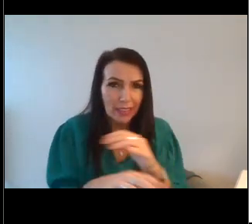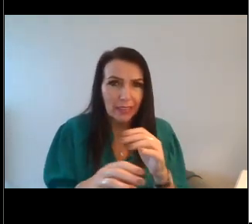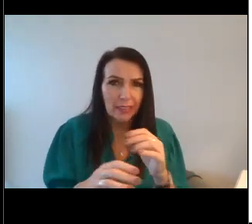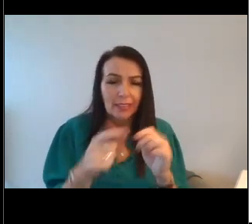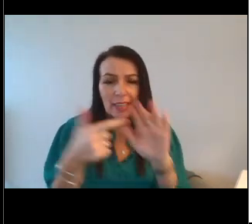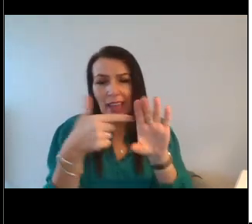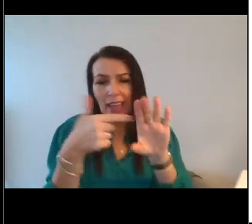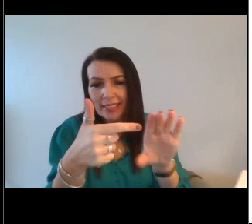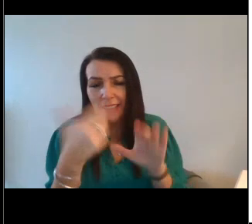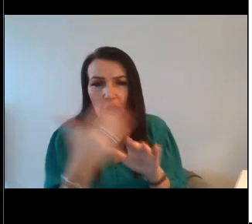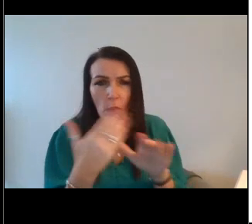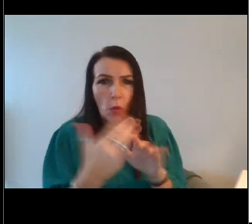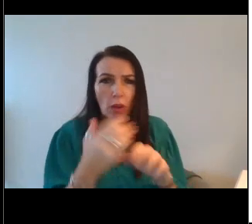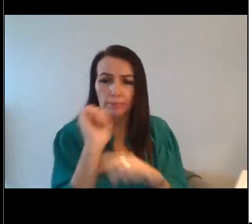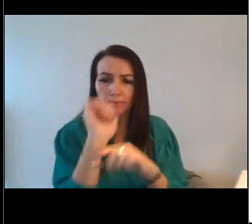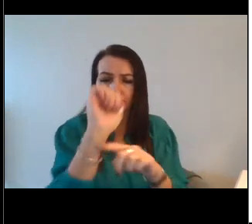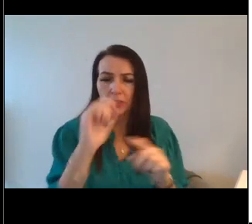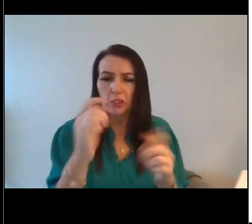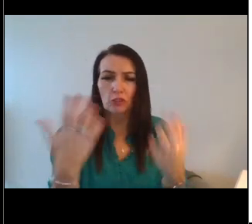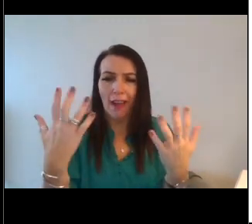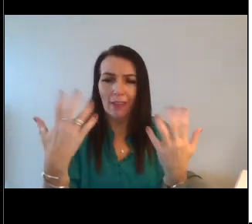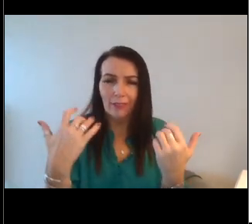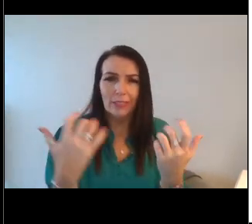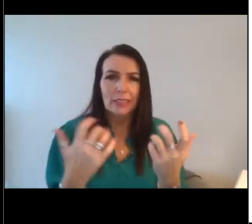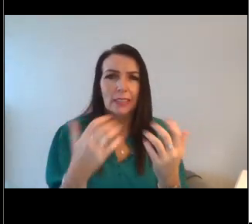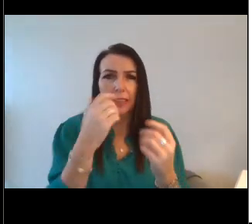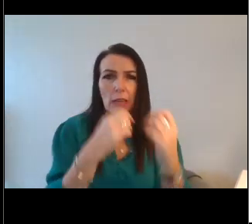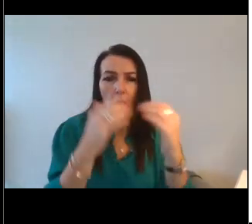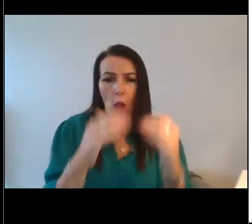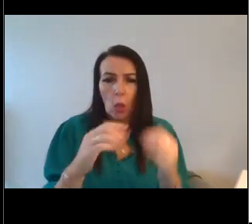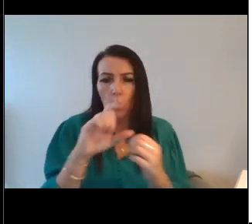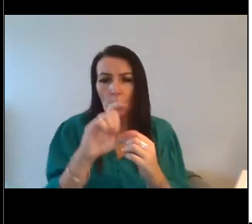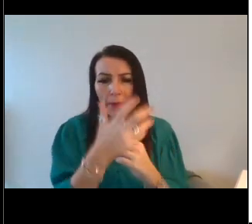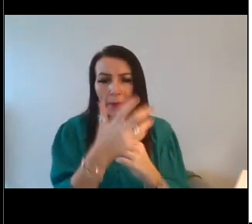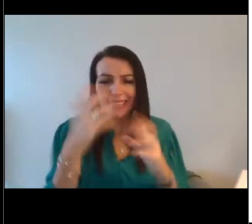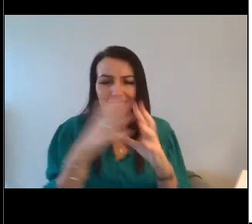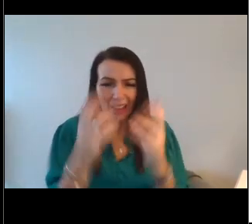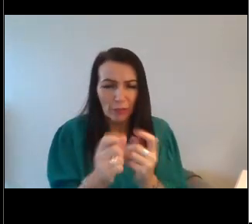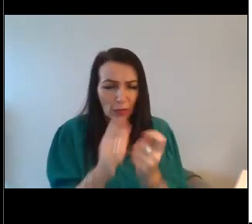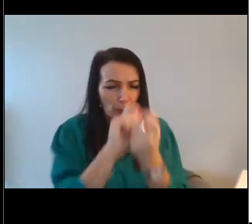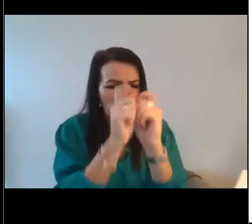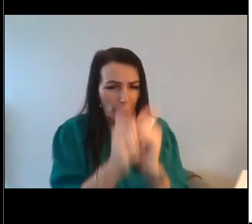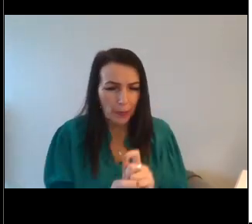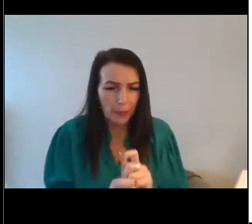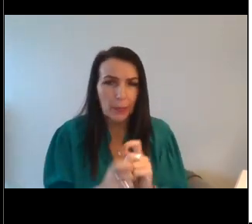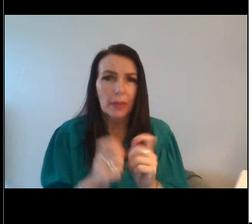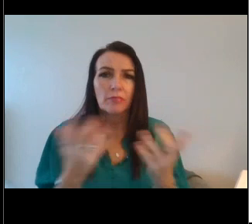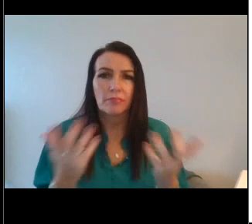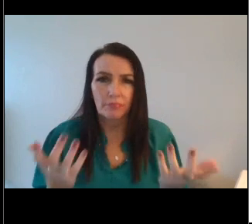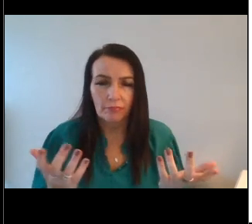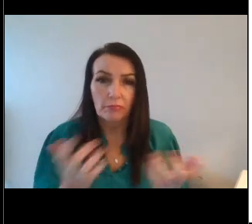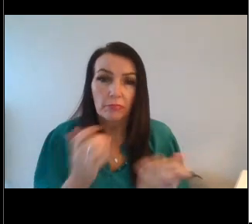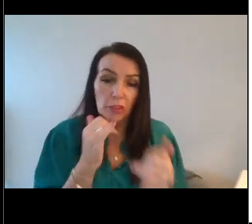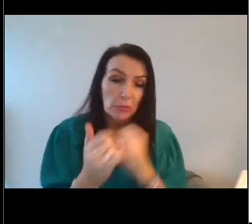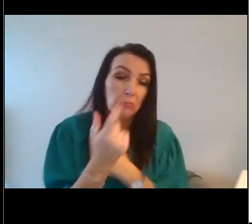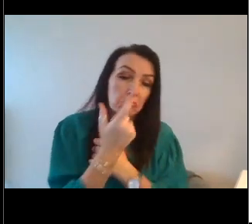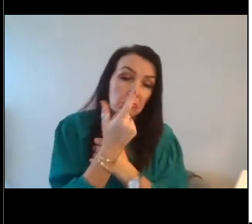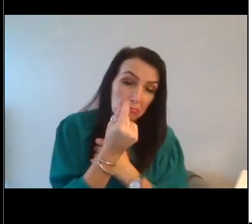works, the draft proofing, you move it to low carbon heating all in one go. And in some cases that may be